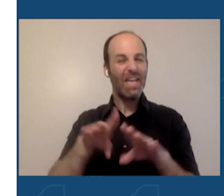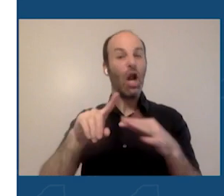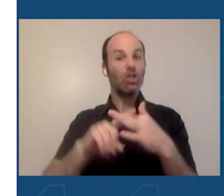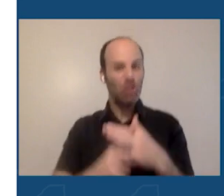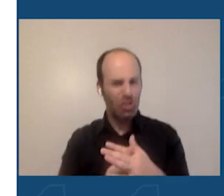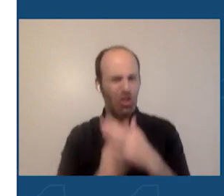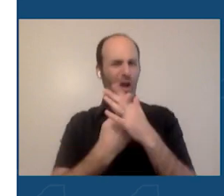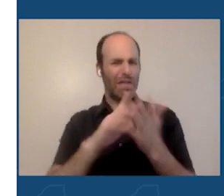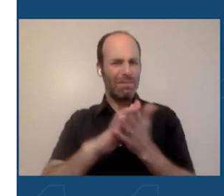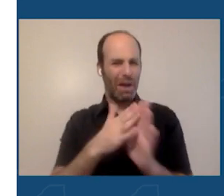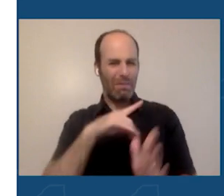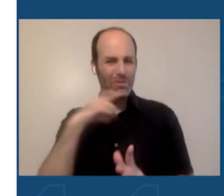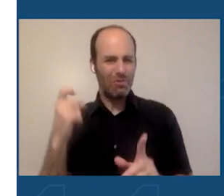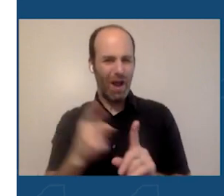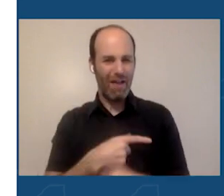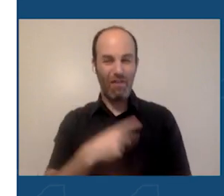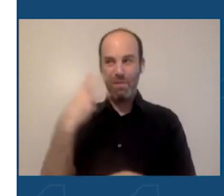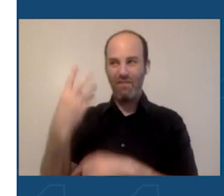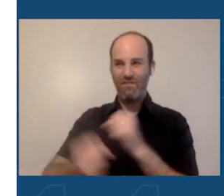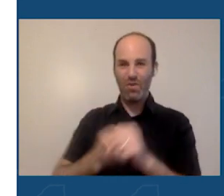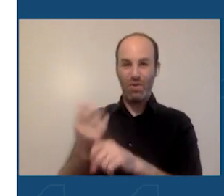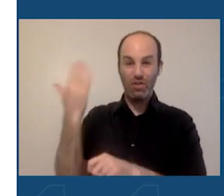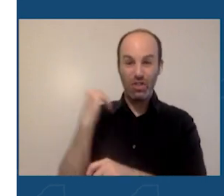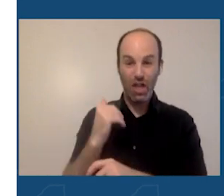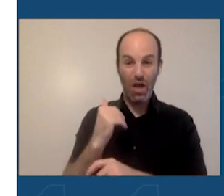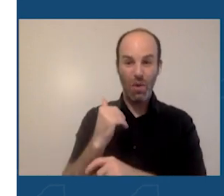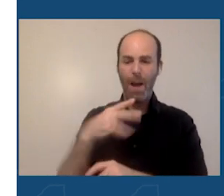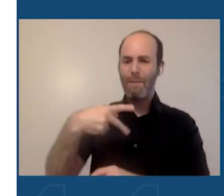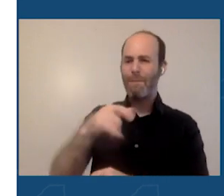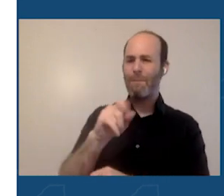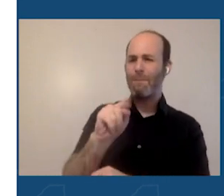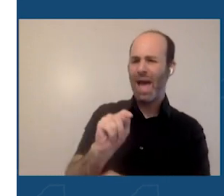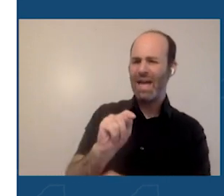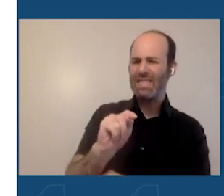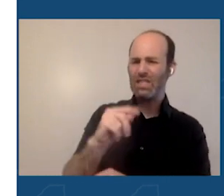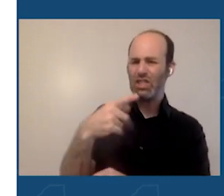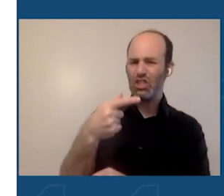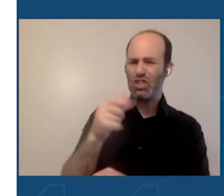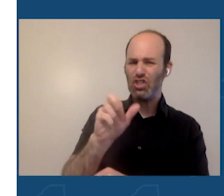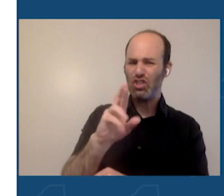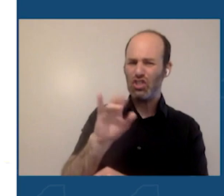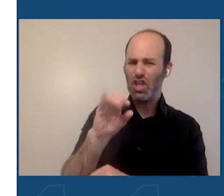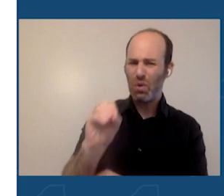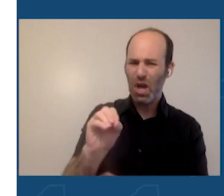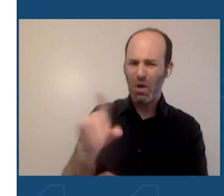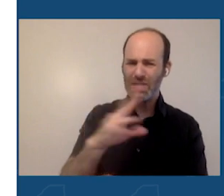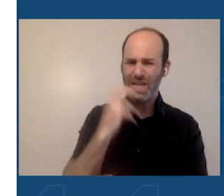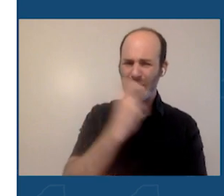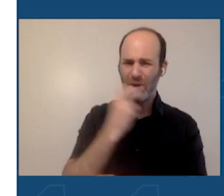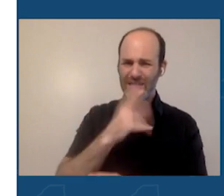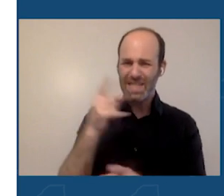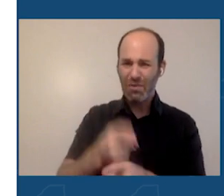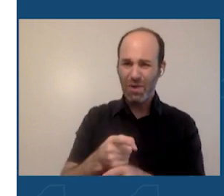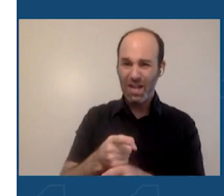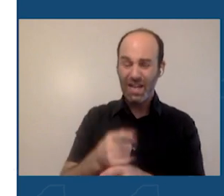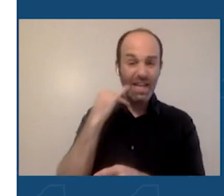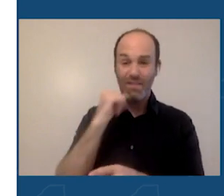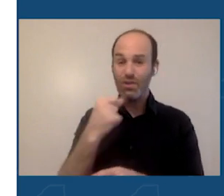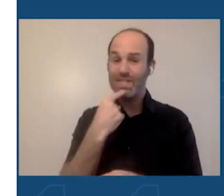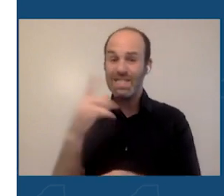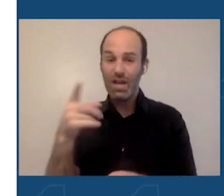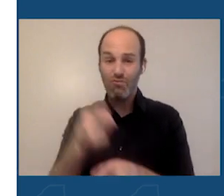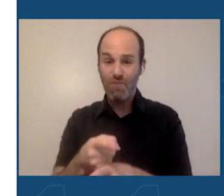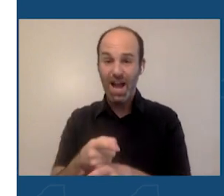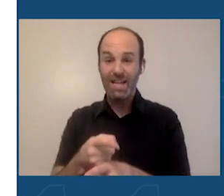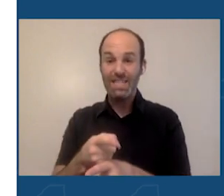ago. Pat Jareo, is that how you pronounce it? Pat, did I get that right? Are you here? If you're not here, I'm going to mess up your name. How do you say it?